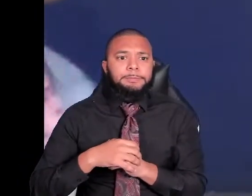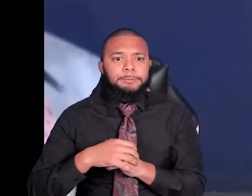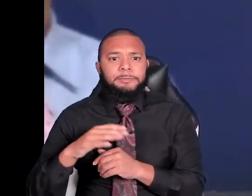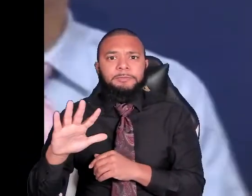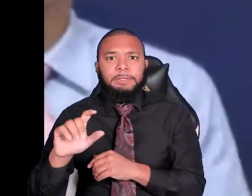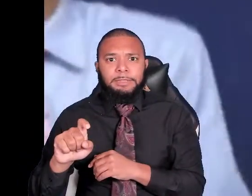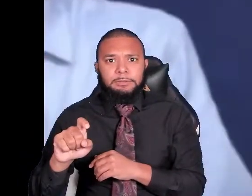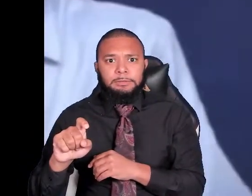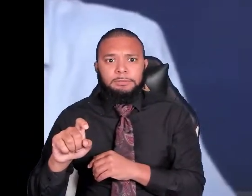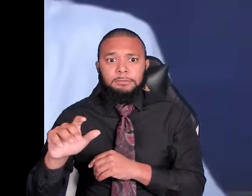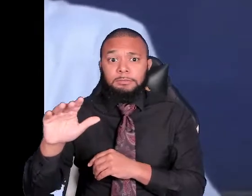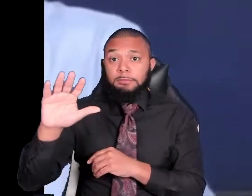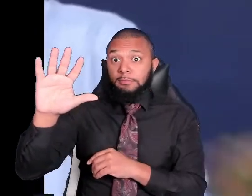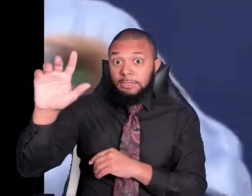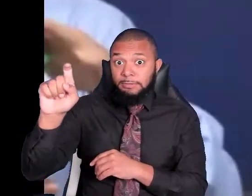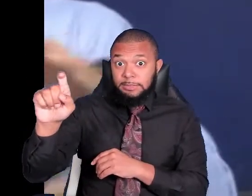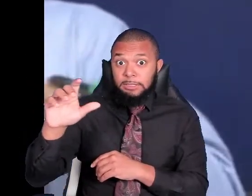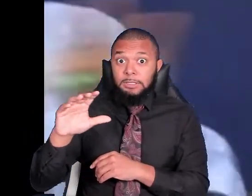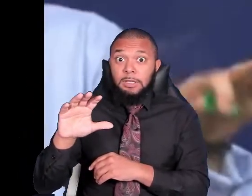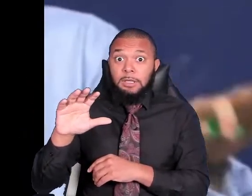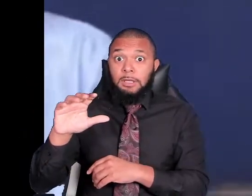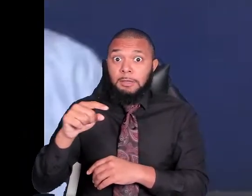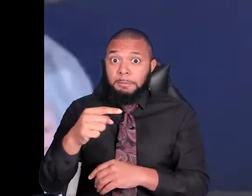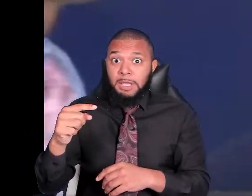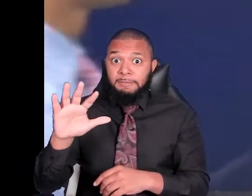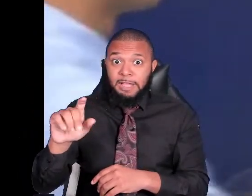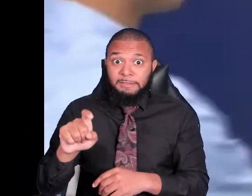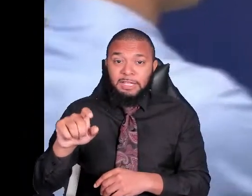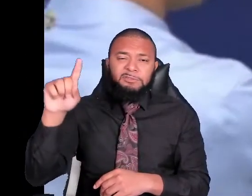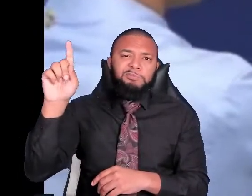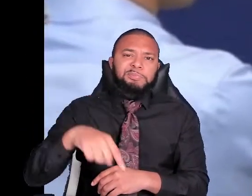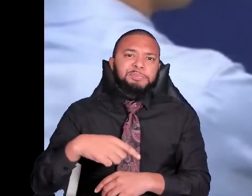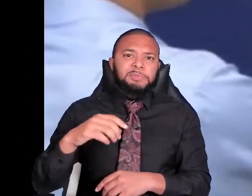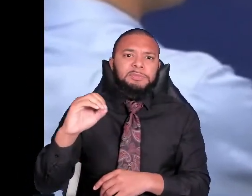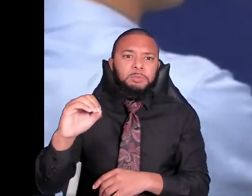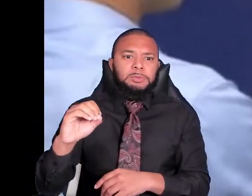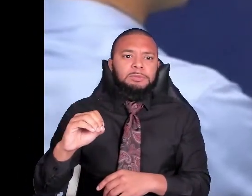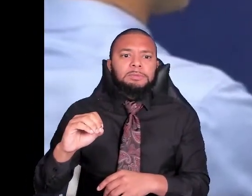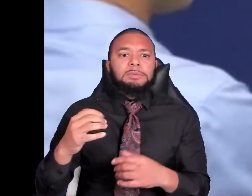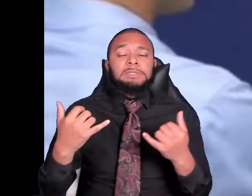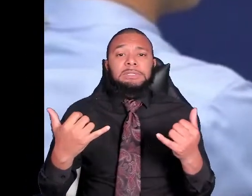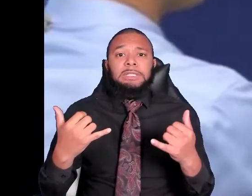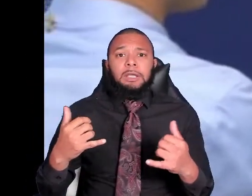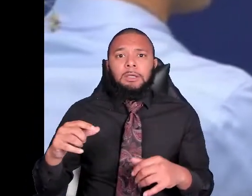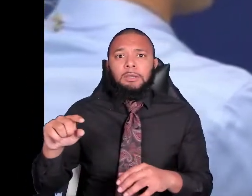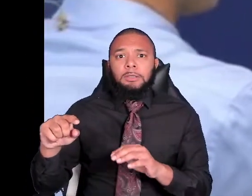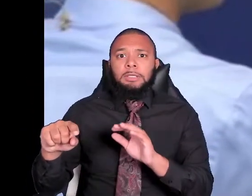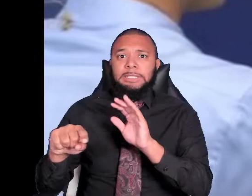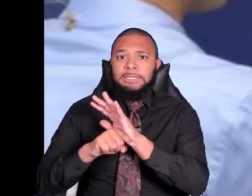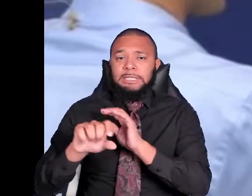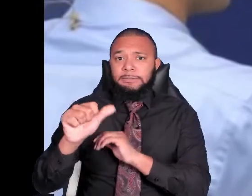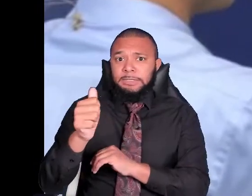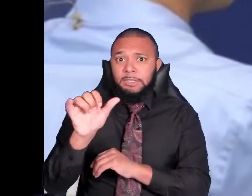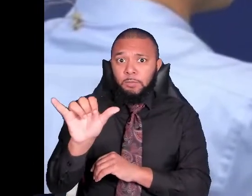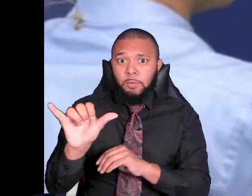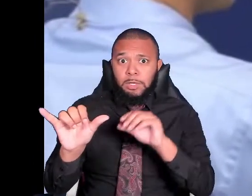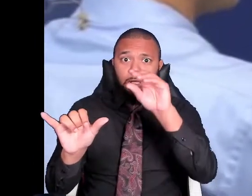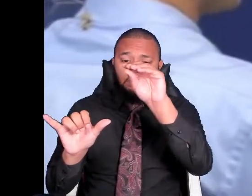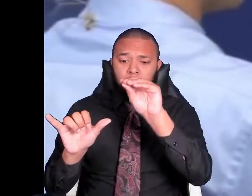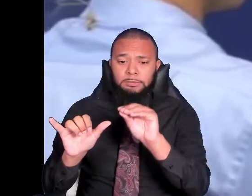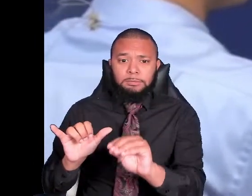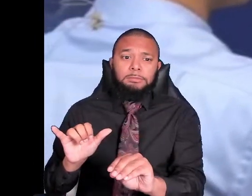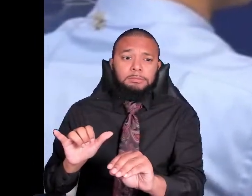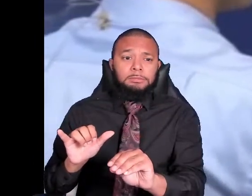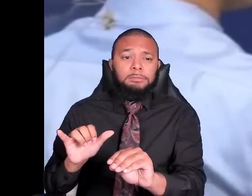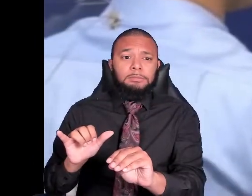5x minus 5x, well, that's nothing. It goes right away. Now we'll drop down the negative 10y because we hadn't done